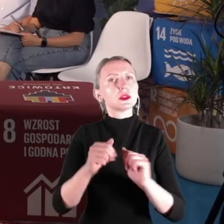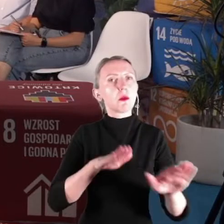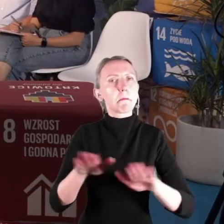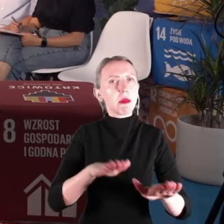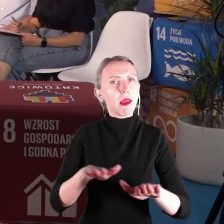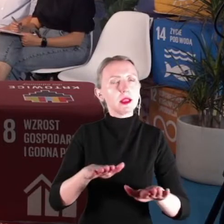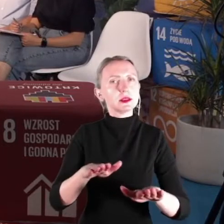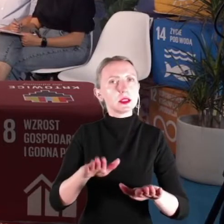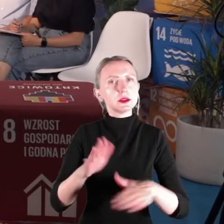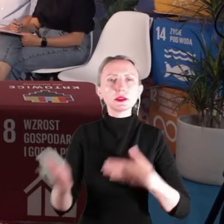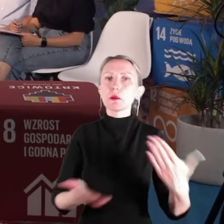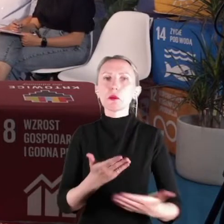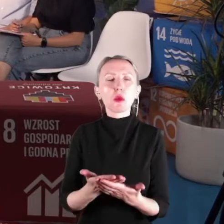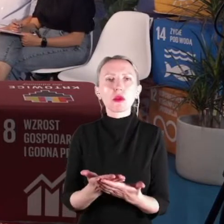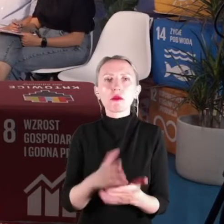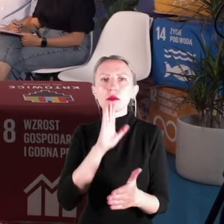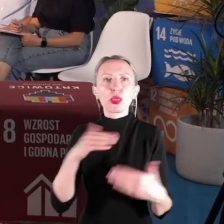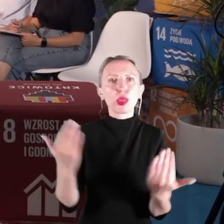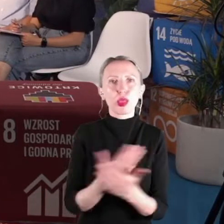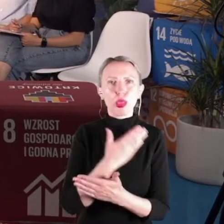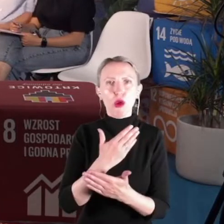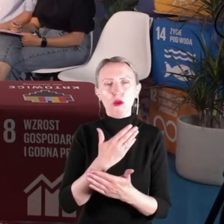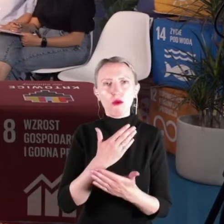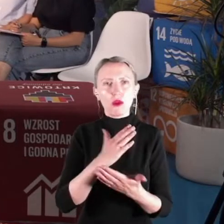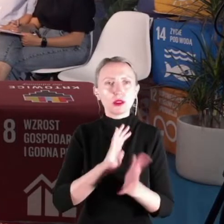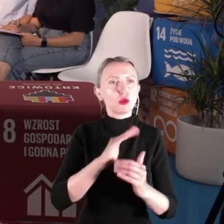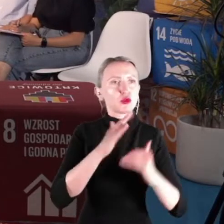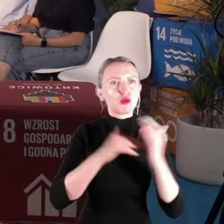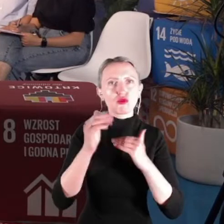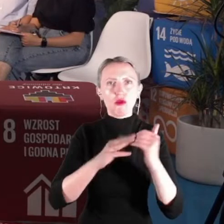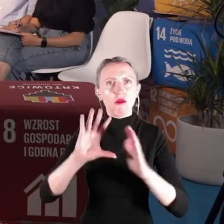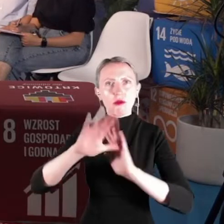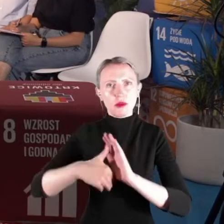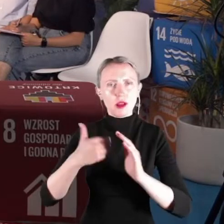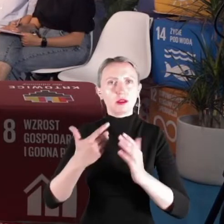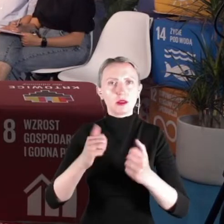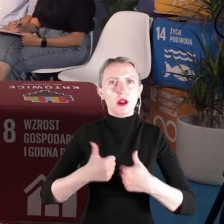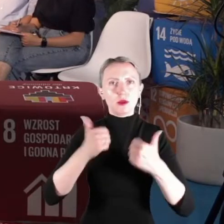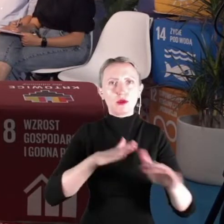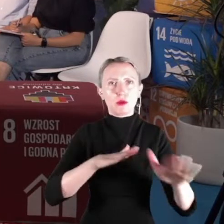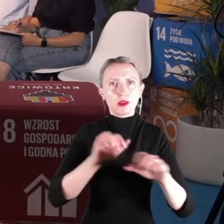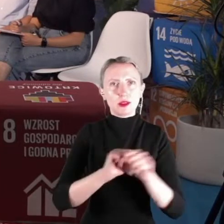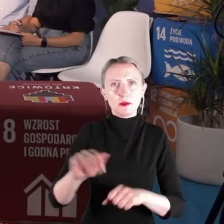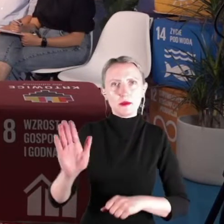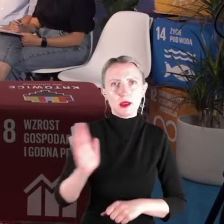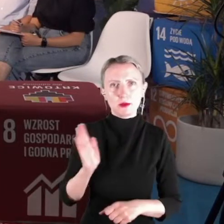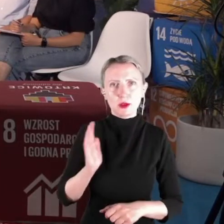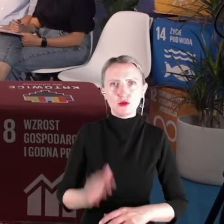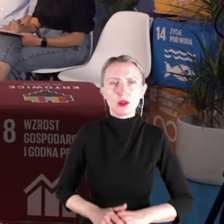infrastructure and a safe place for the community. Another important topic is local identity and governance,